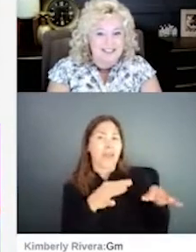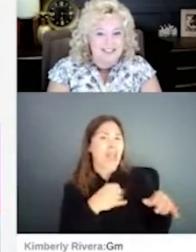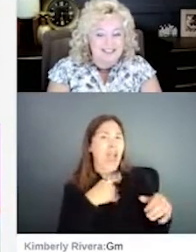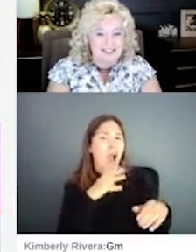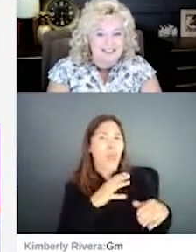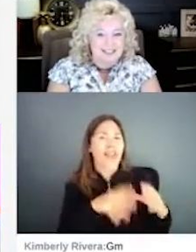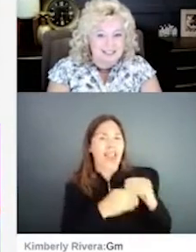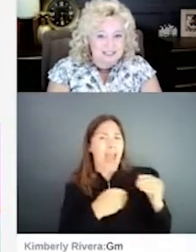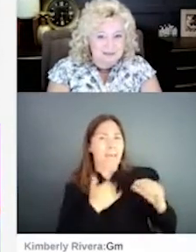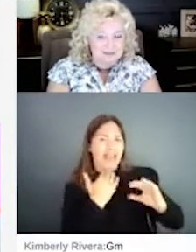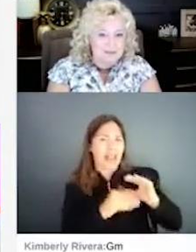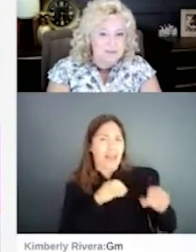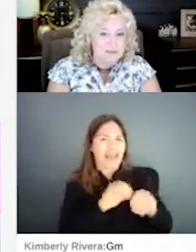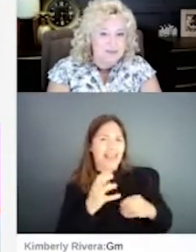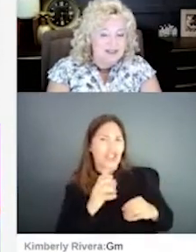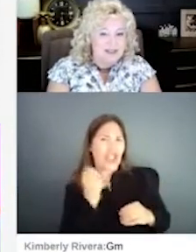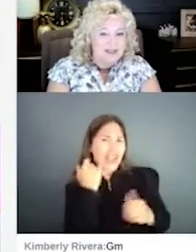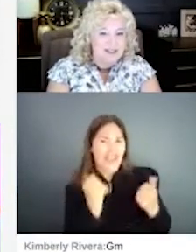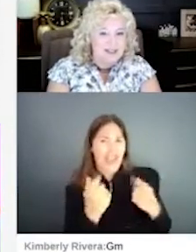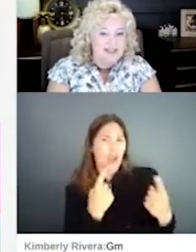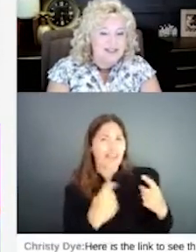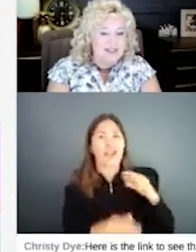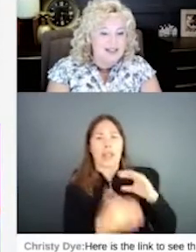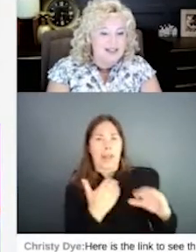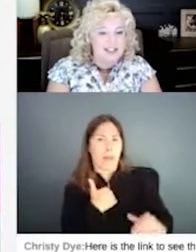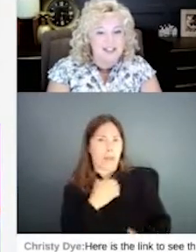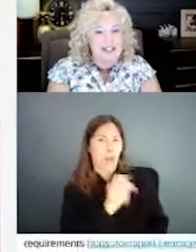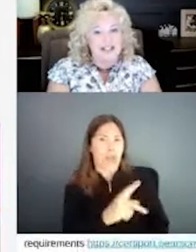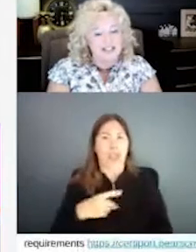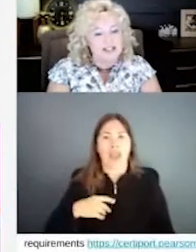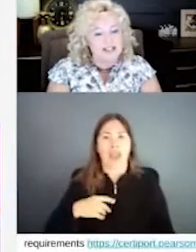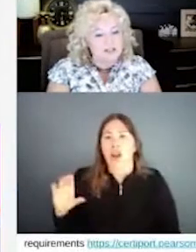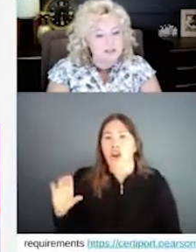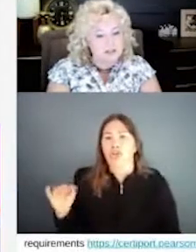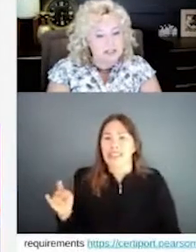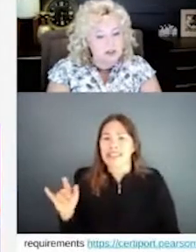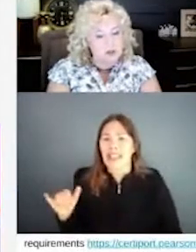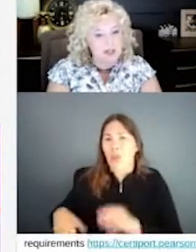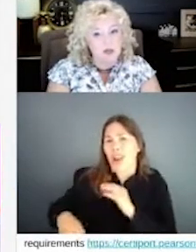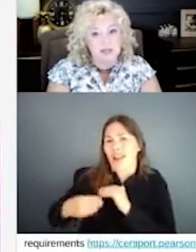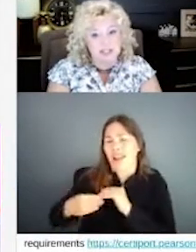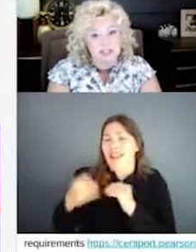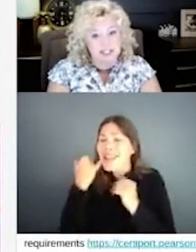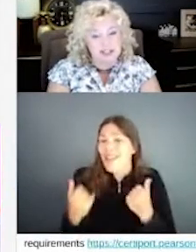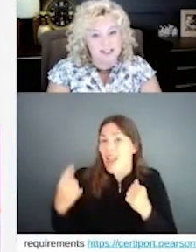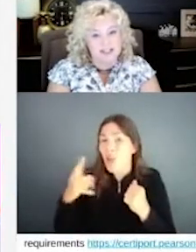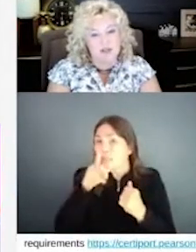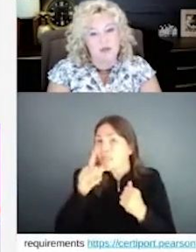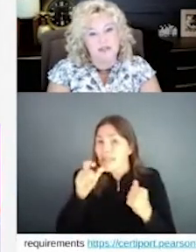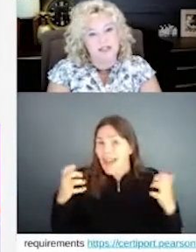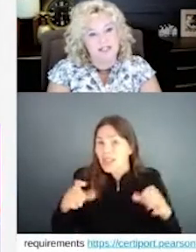as well in case you have other questions. I'm happy to help you there. And just to add to that, if there's anyone who didn't get a chance